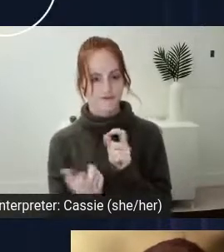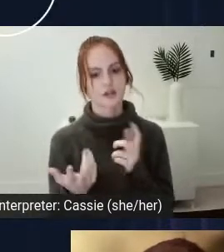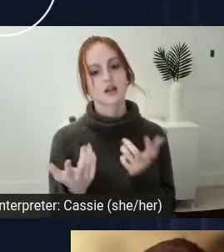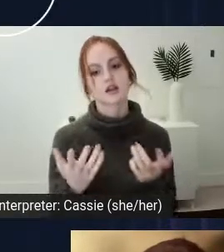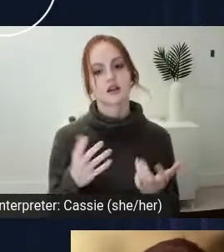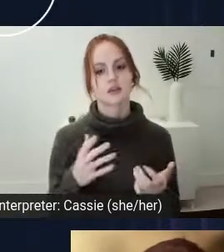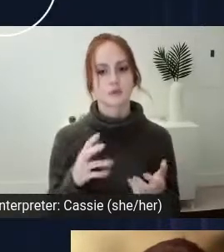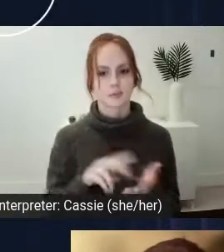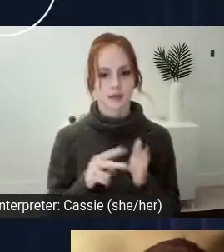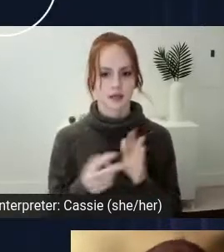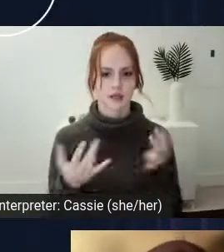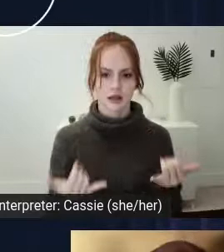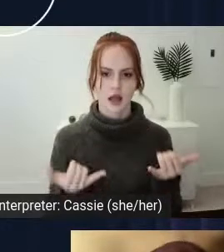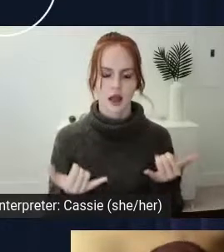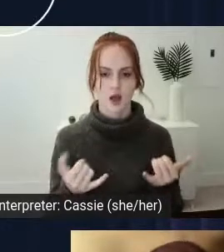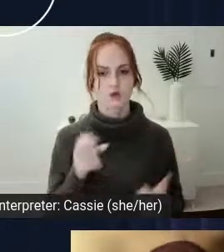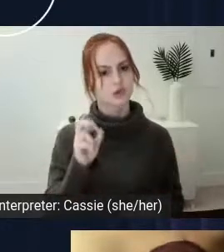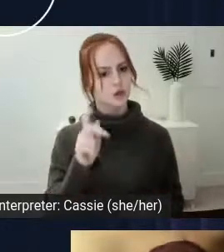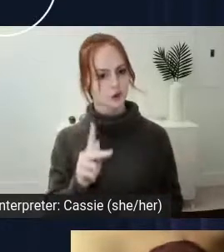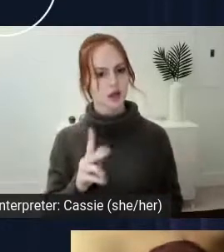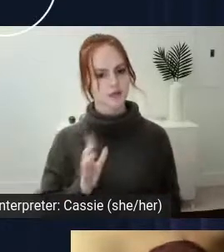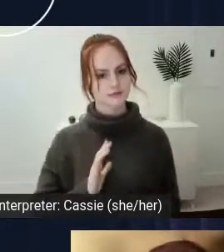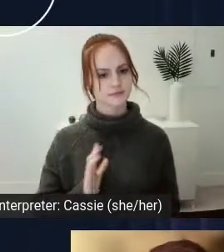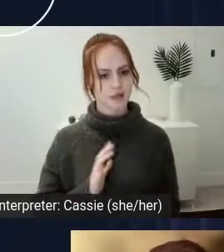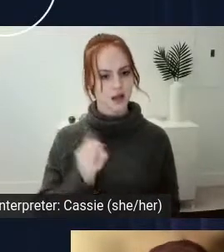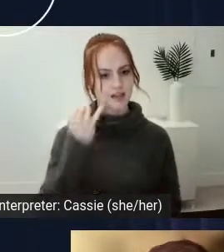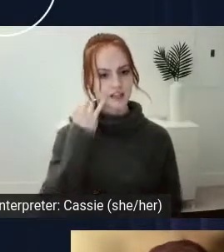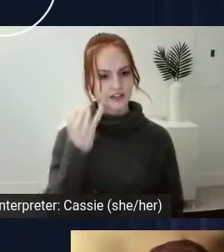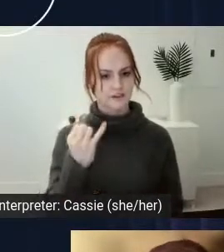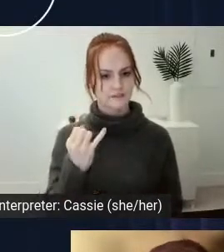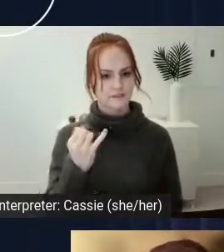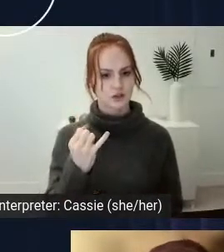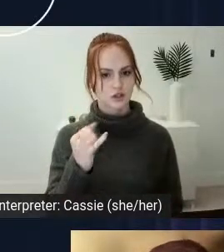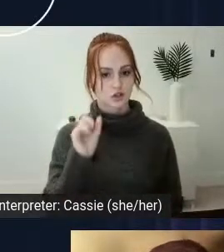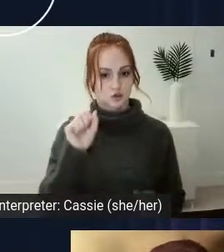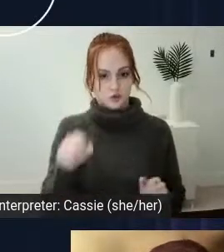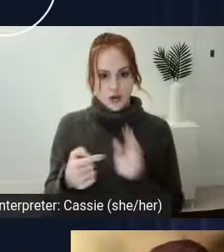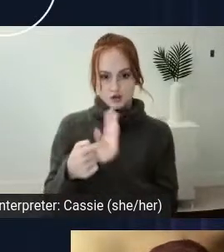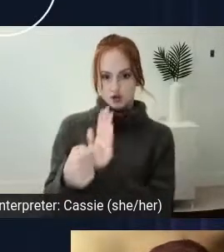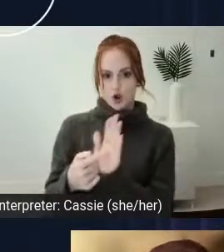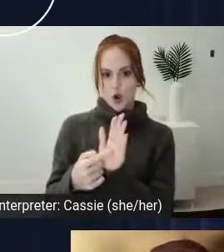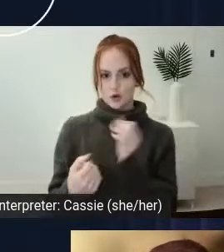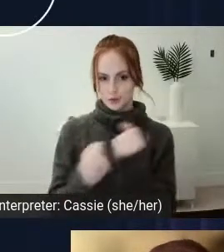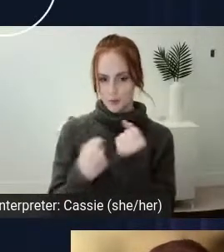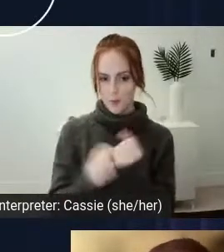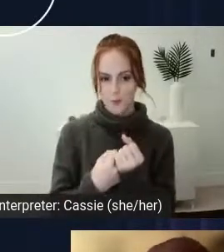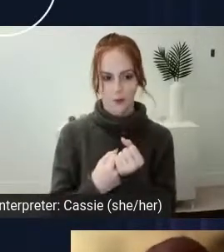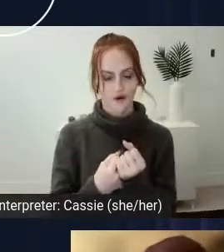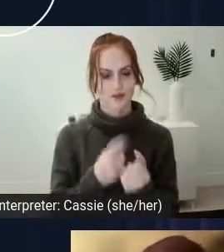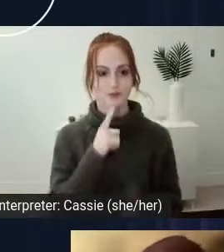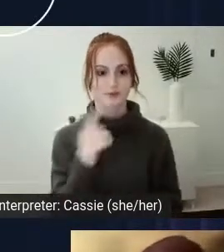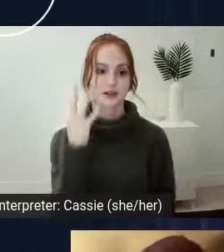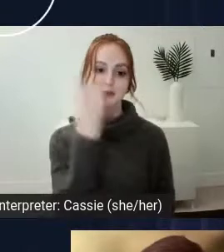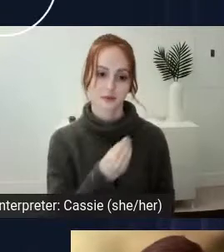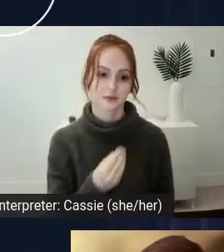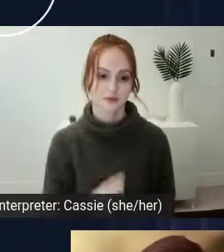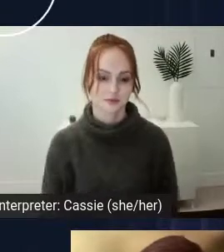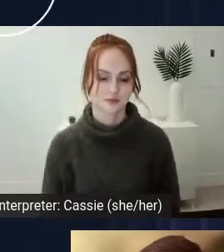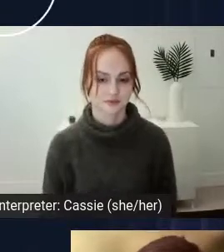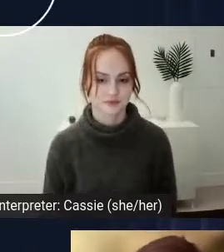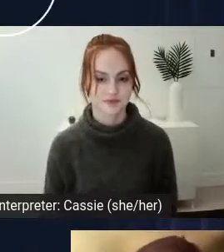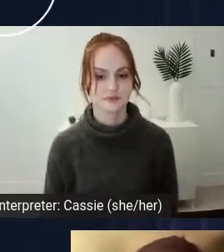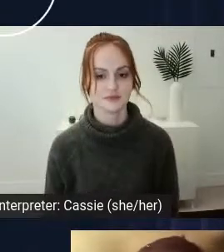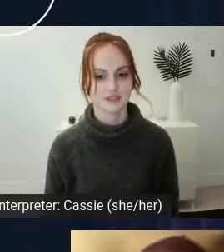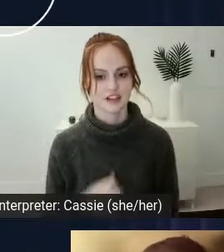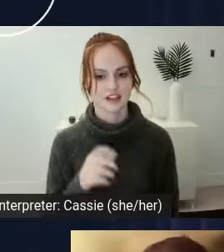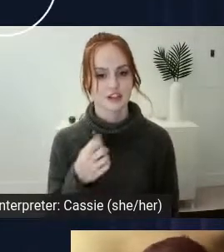to be outwardly supportive, which is just such a beautiful thing. So I'm